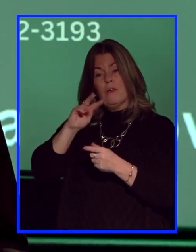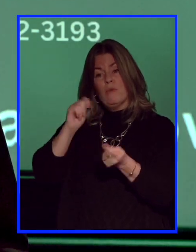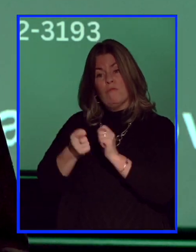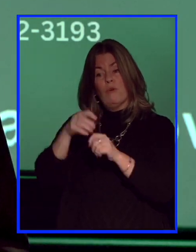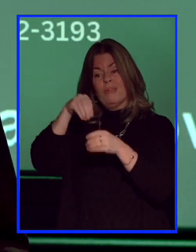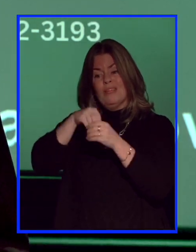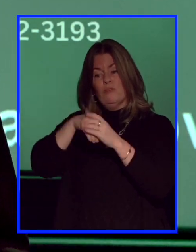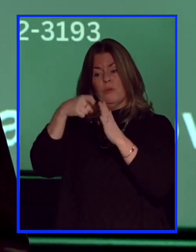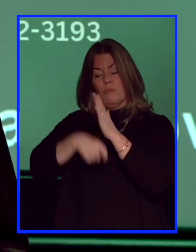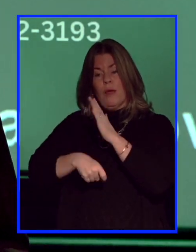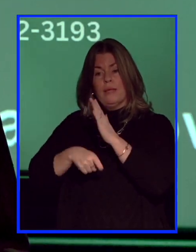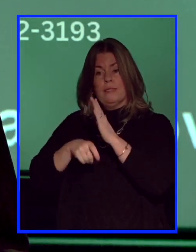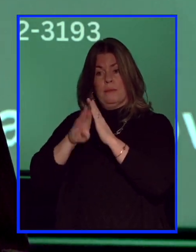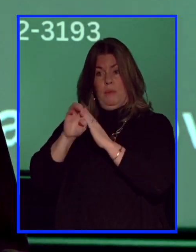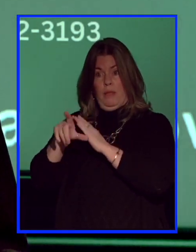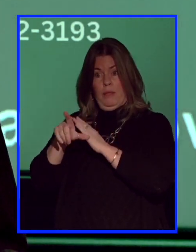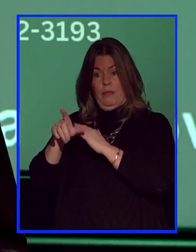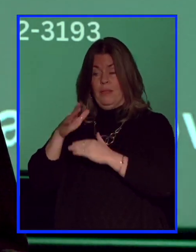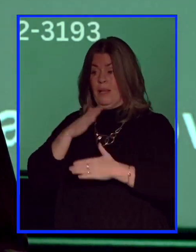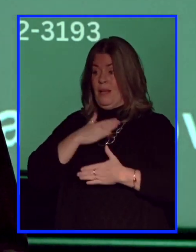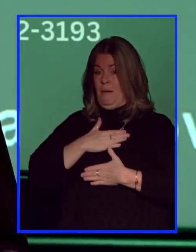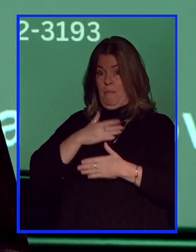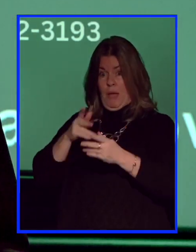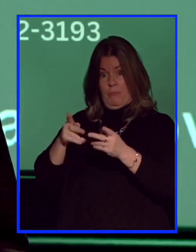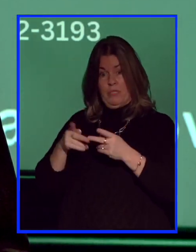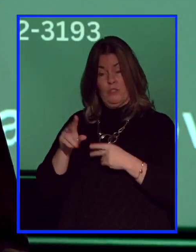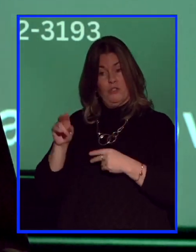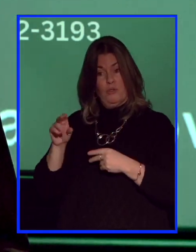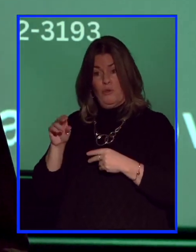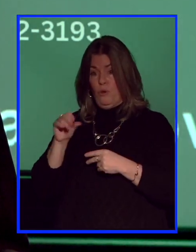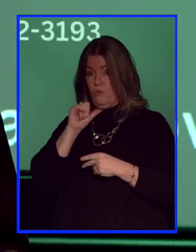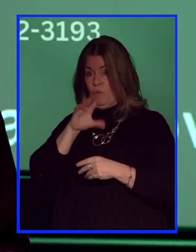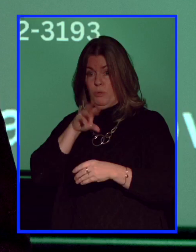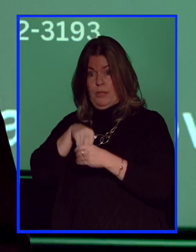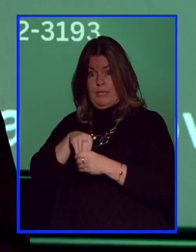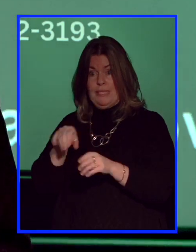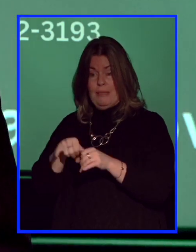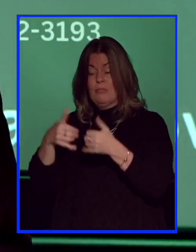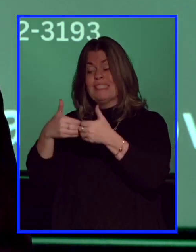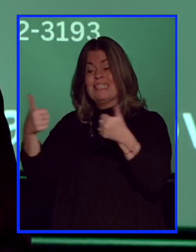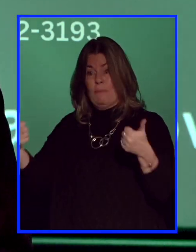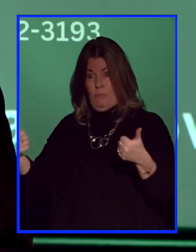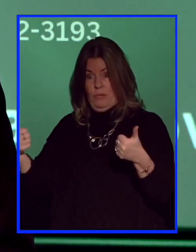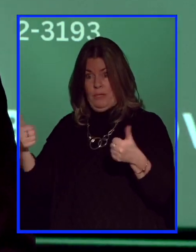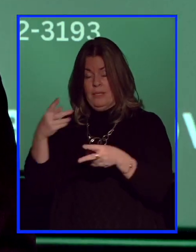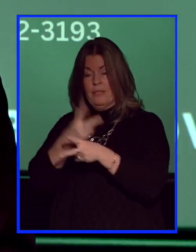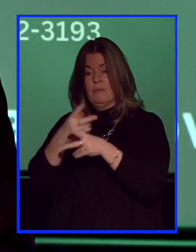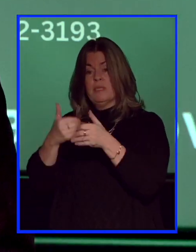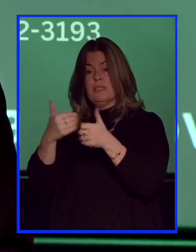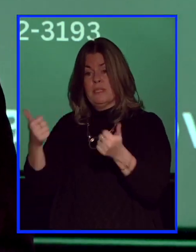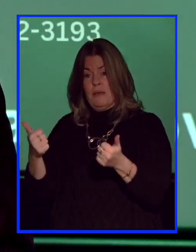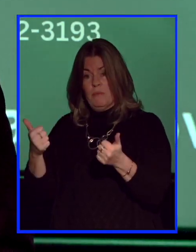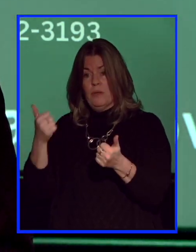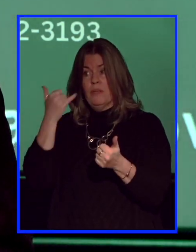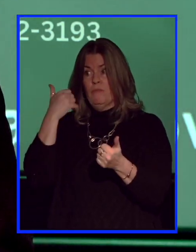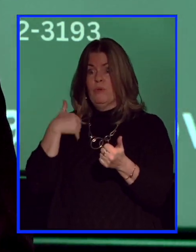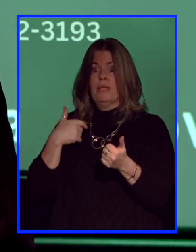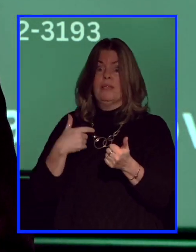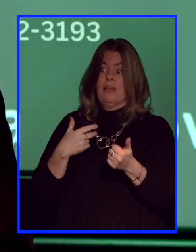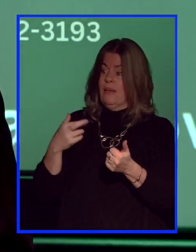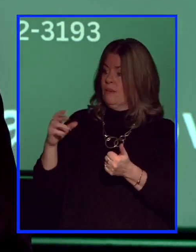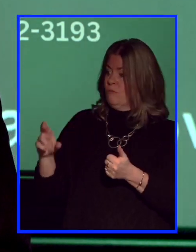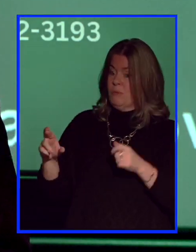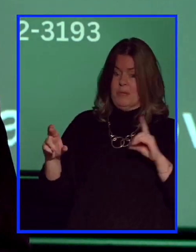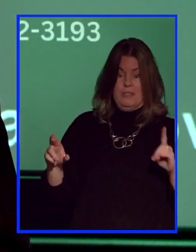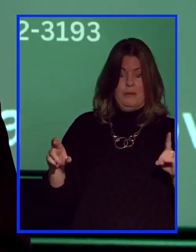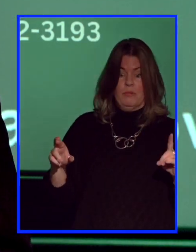bill? My position was no, we shouldn't. Let's do them separately, because it'll be really good if we can get a bipartisan vote on